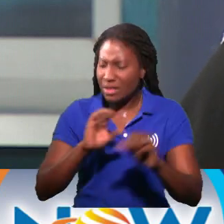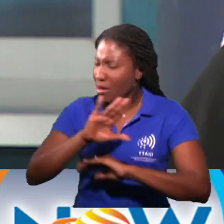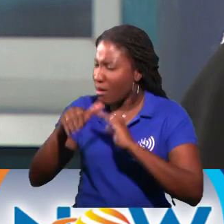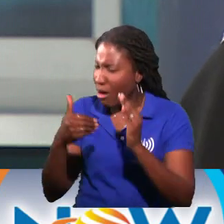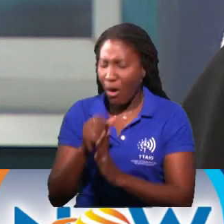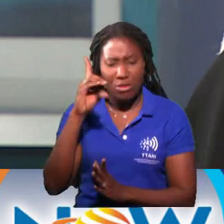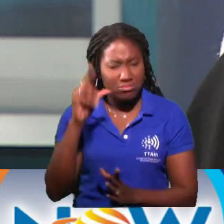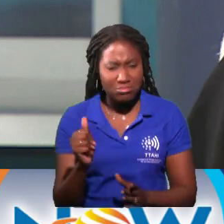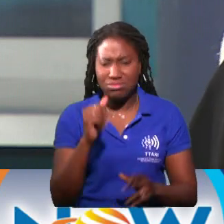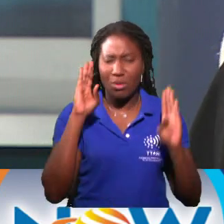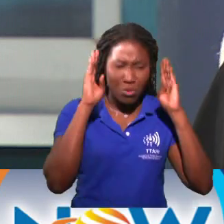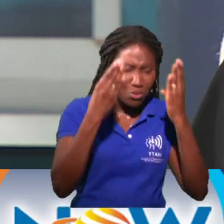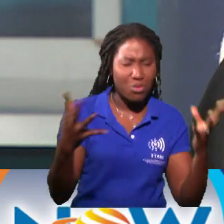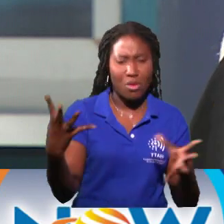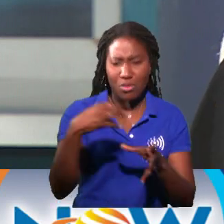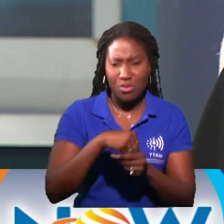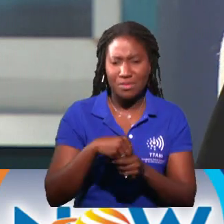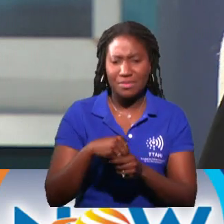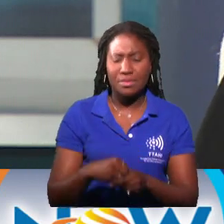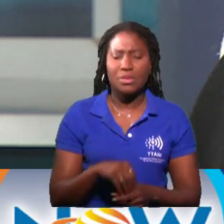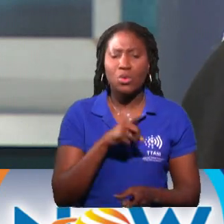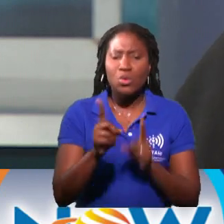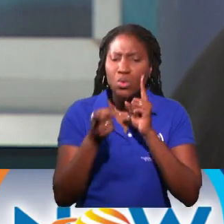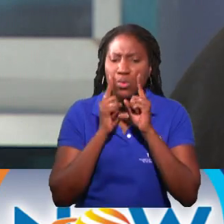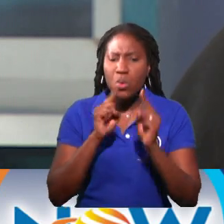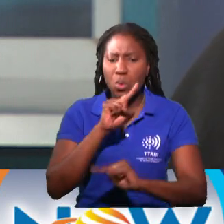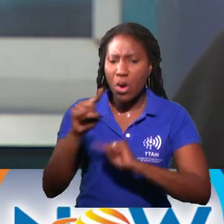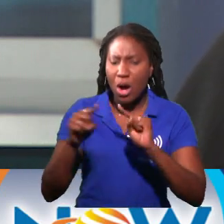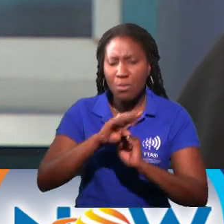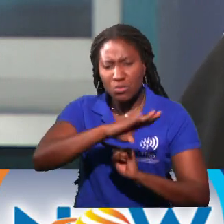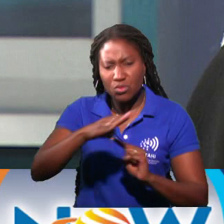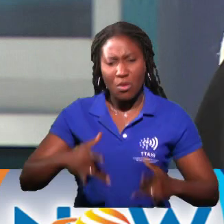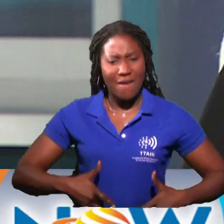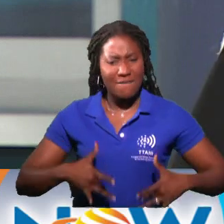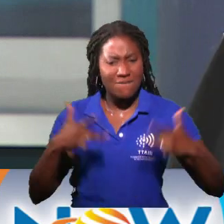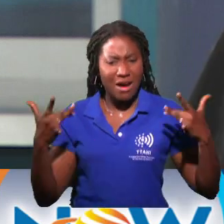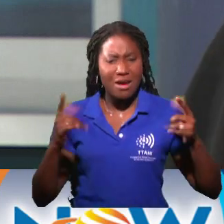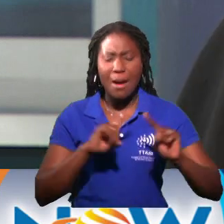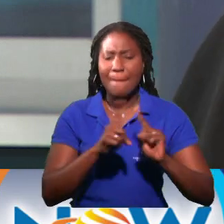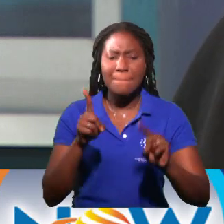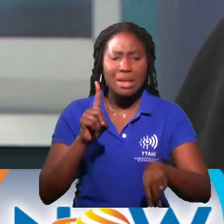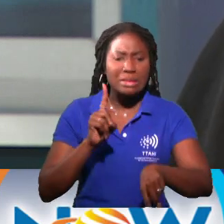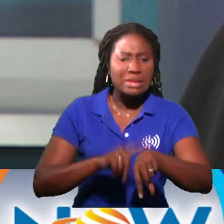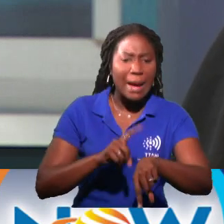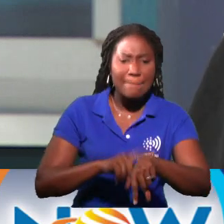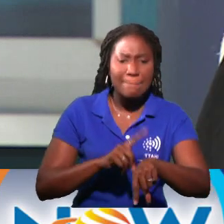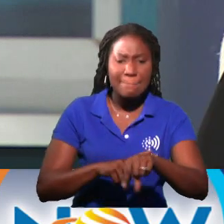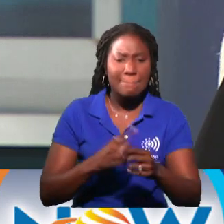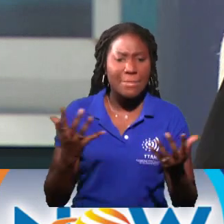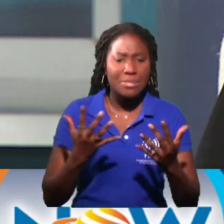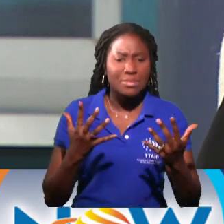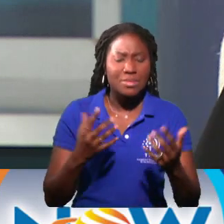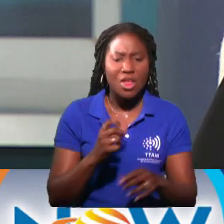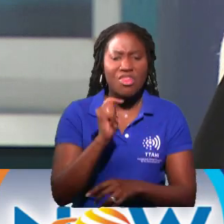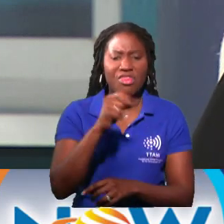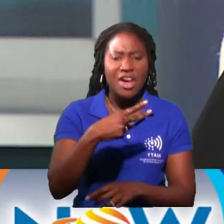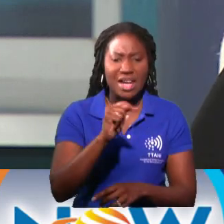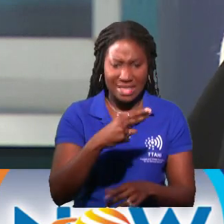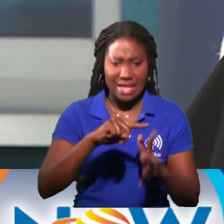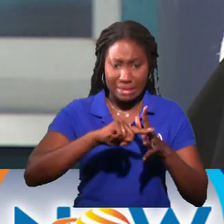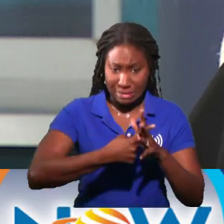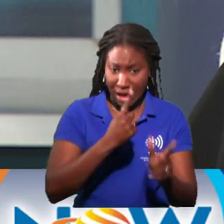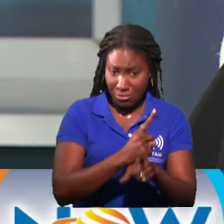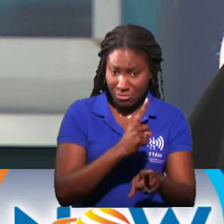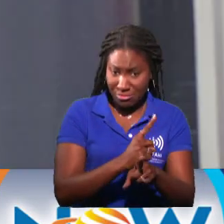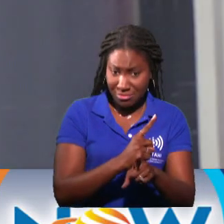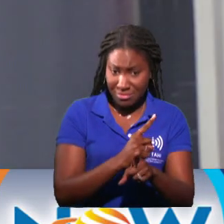or fashion. Now, you mentioned these series of events that are taking place, but what time do these events take place? From Thursday, because we're starting off with Thursday